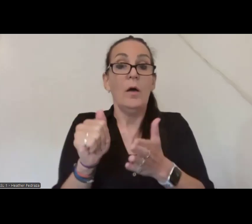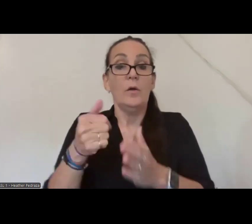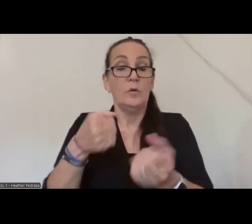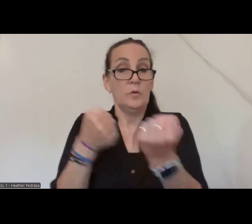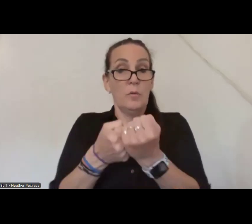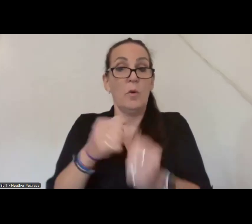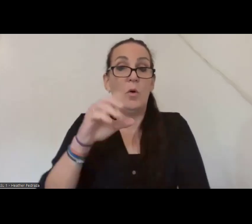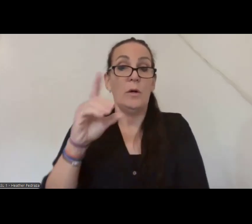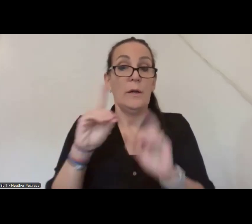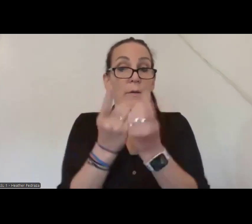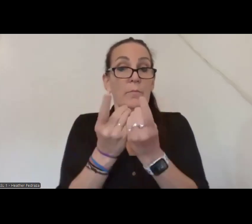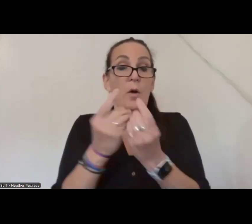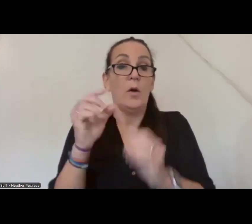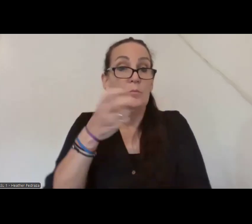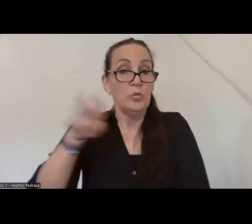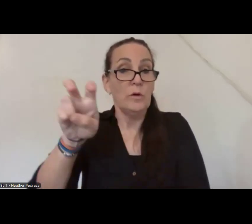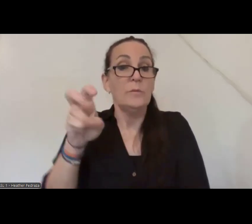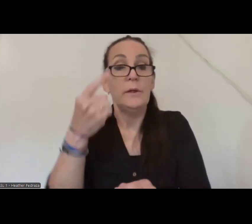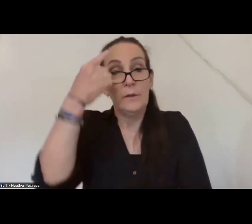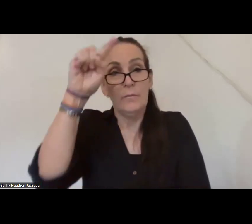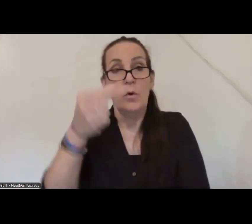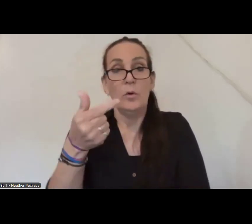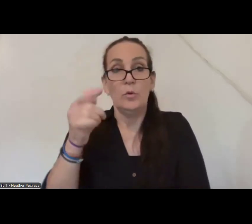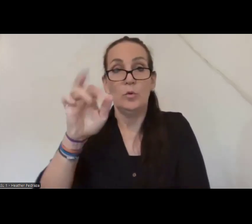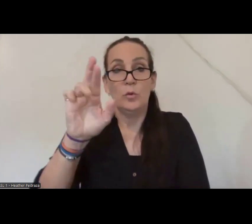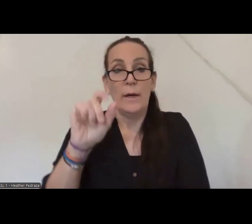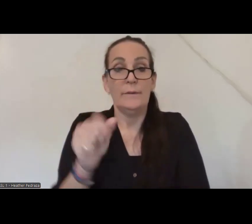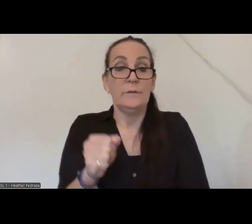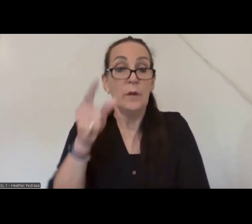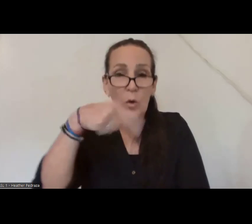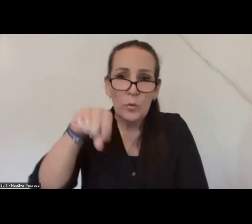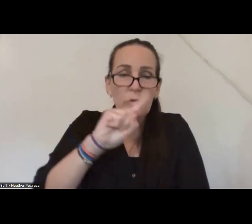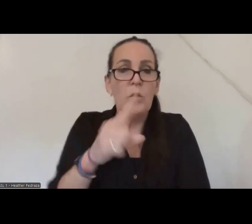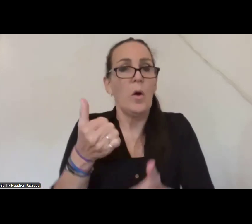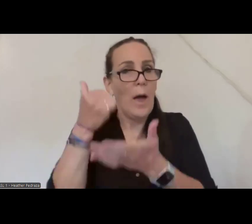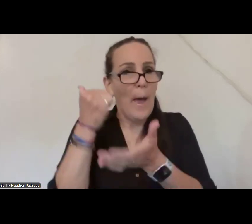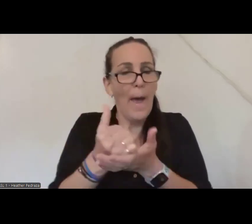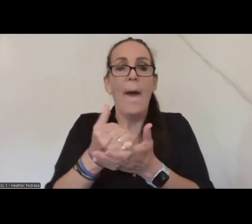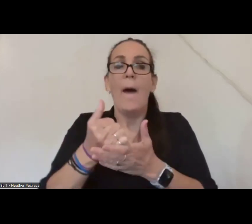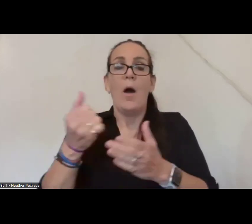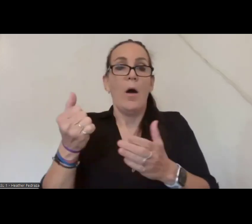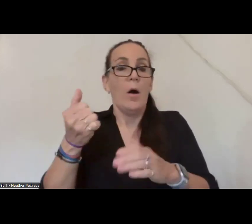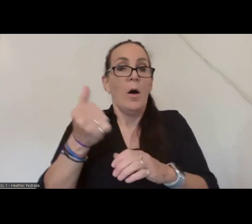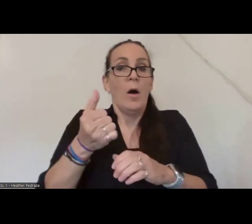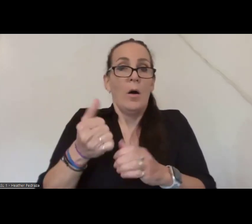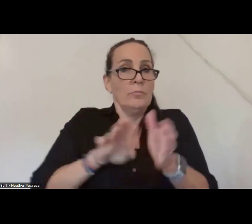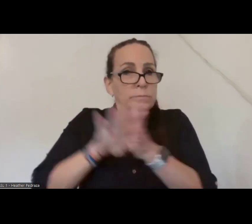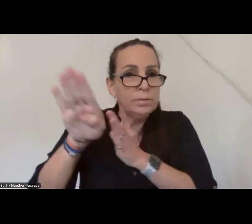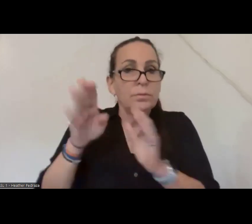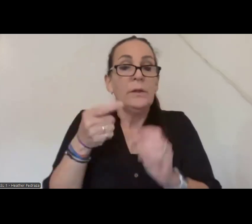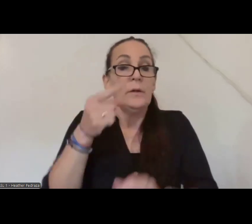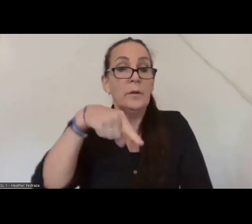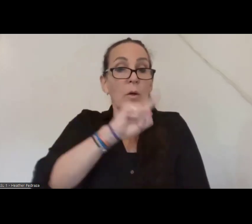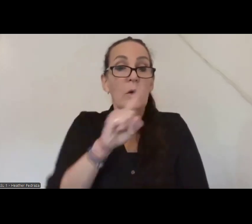providers and nonprofit agencies. You all helped achieve this. As DACLAC stakeholders